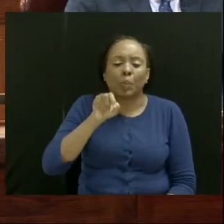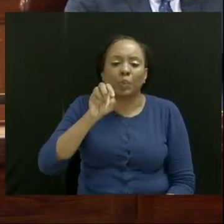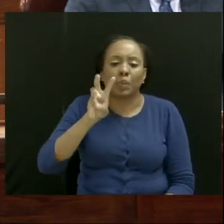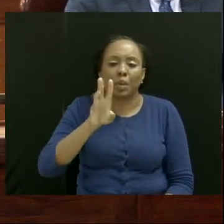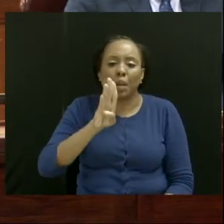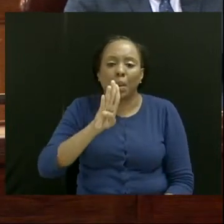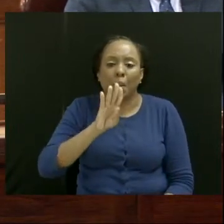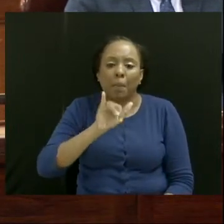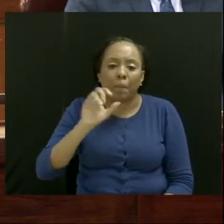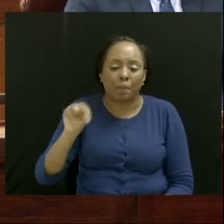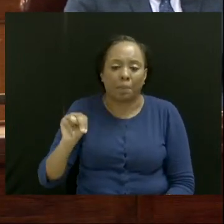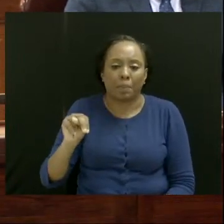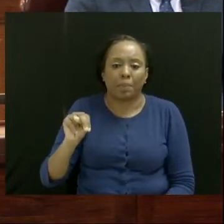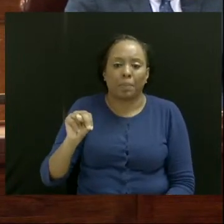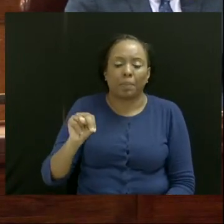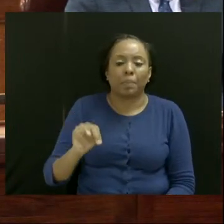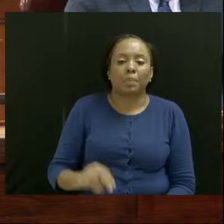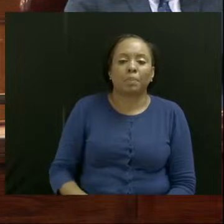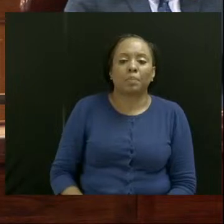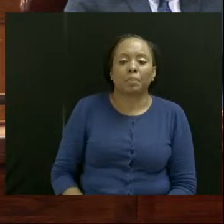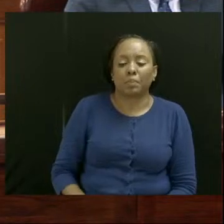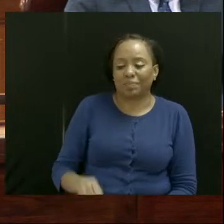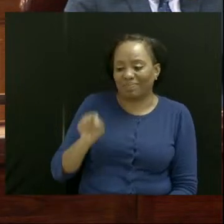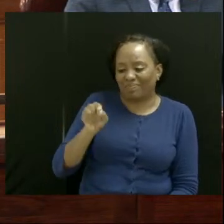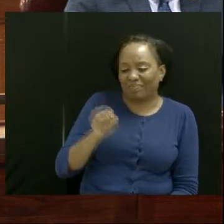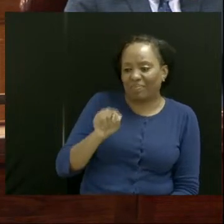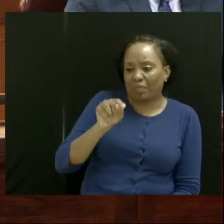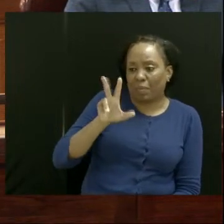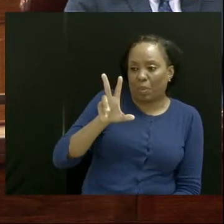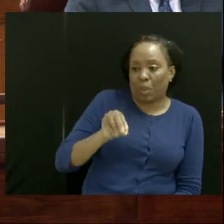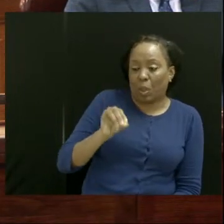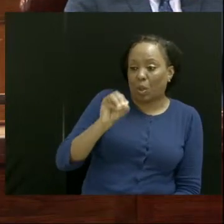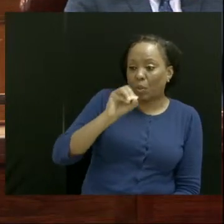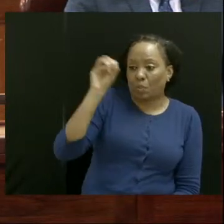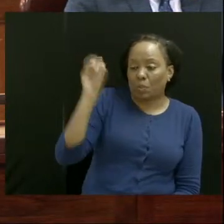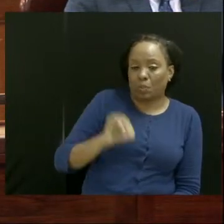30% of that, Mr. Speaker,